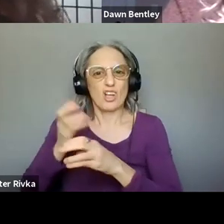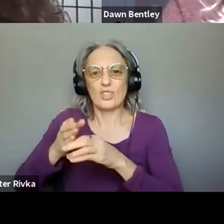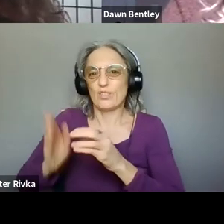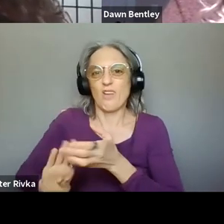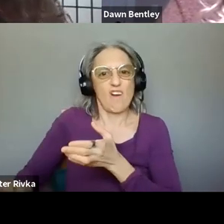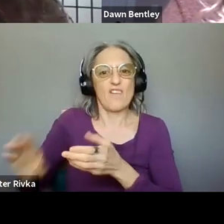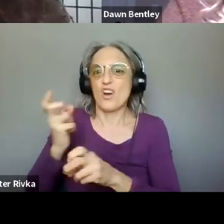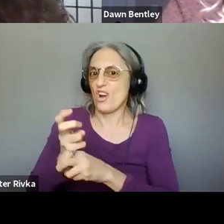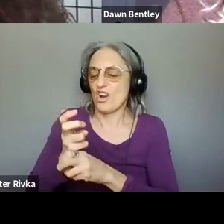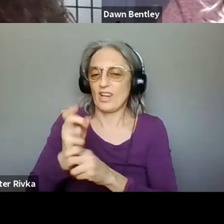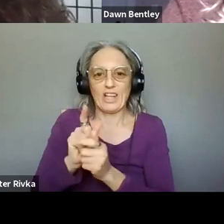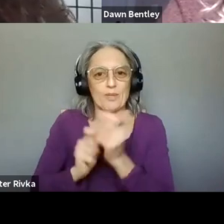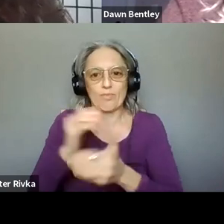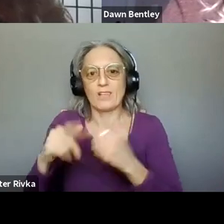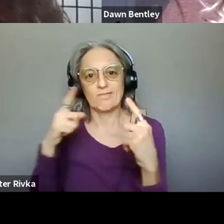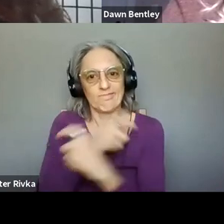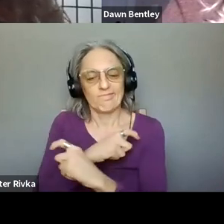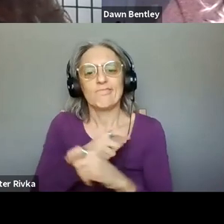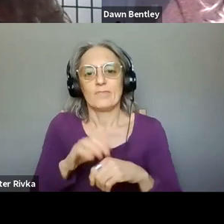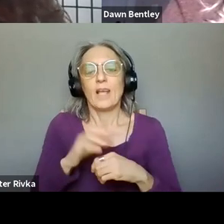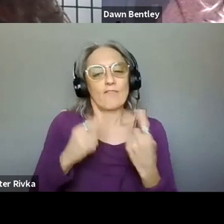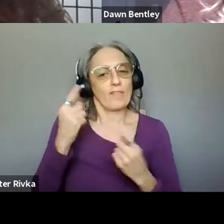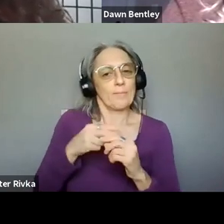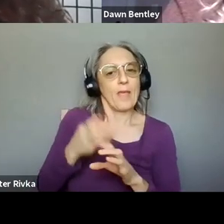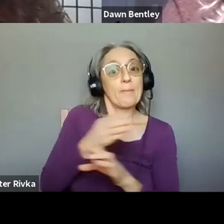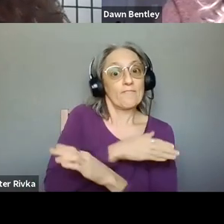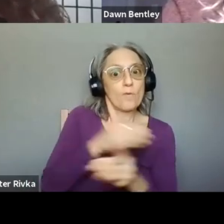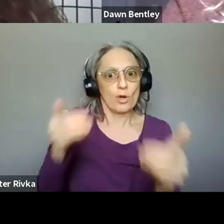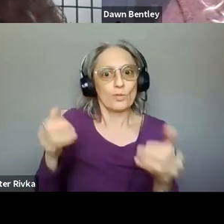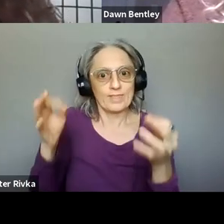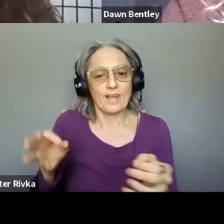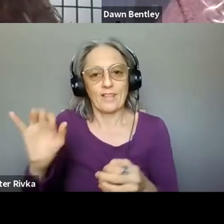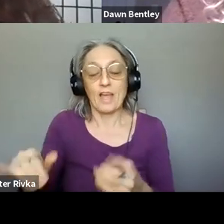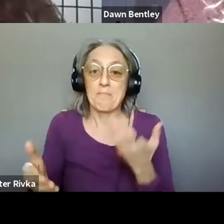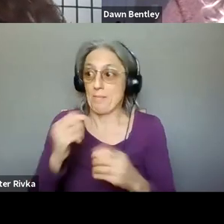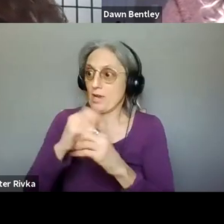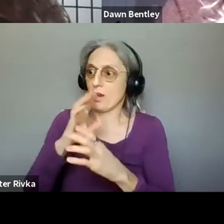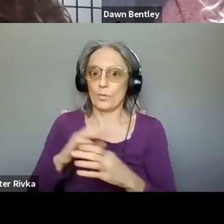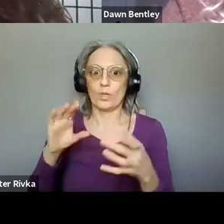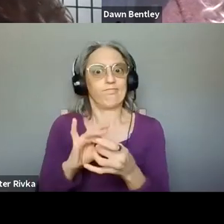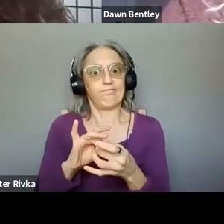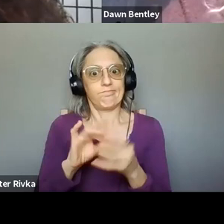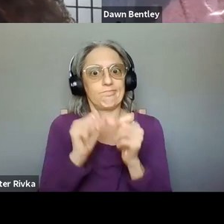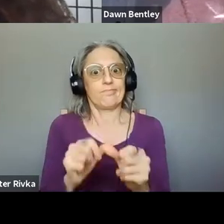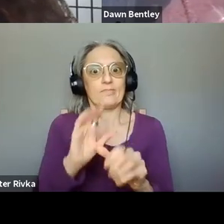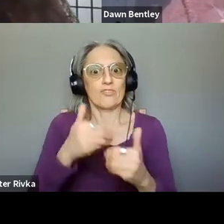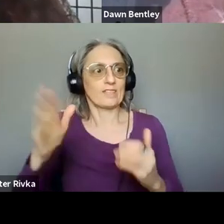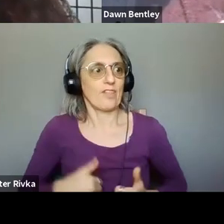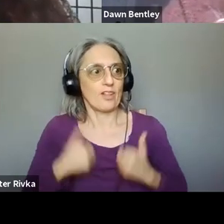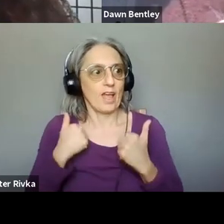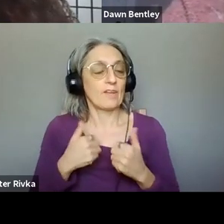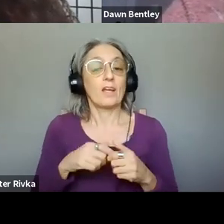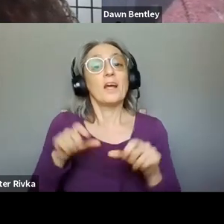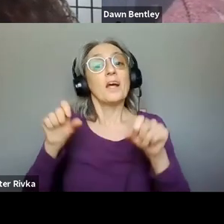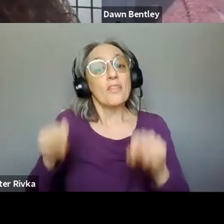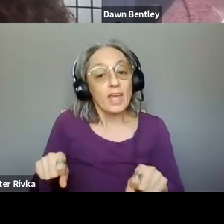really careful before they seek full guardianship, because that's potentially something that can be with the ward for the rest of their life. Now, they can obviously try